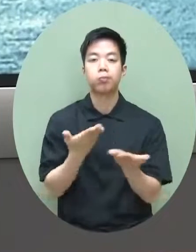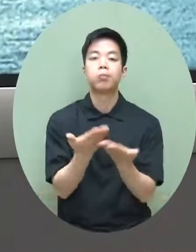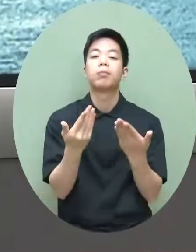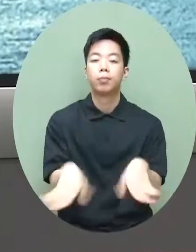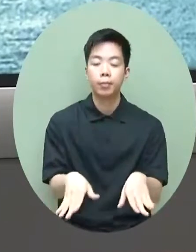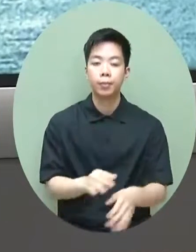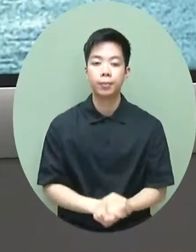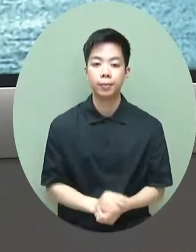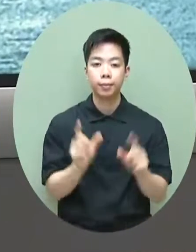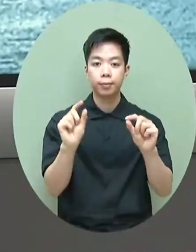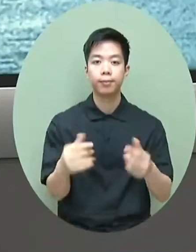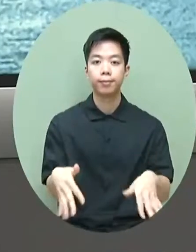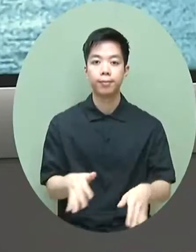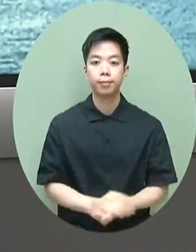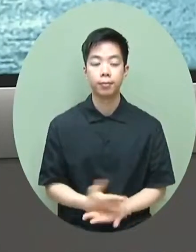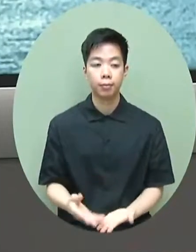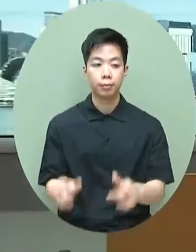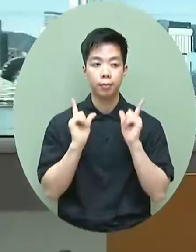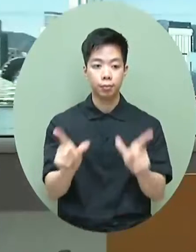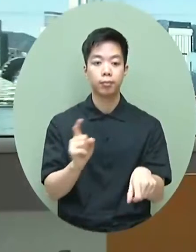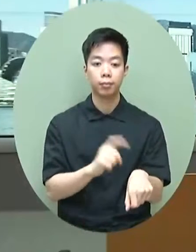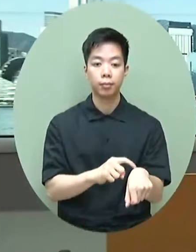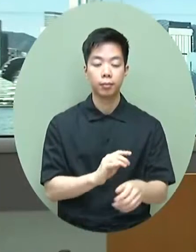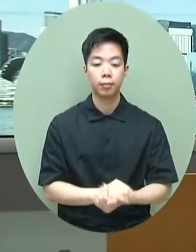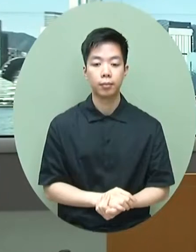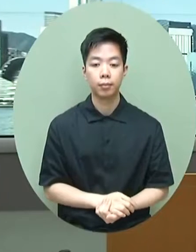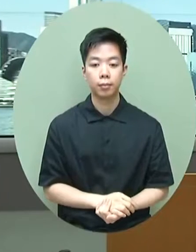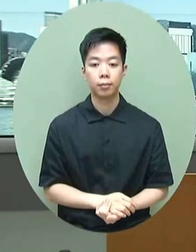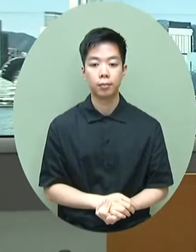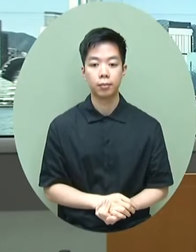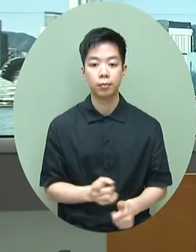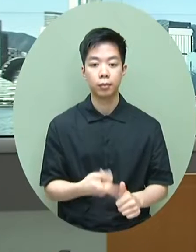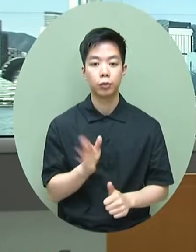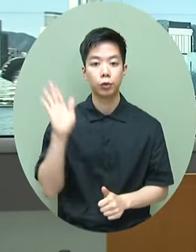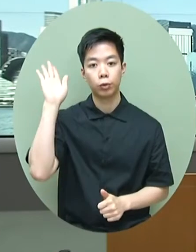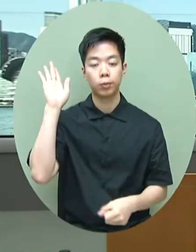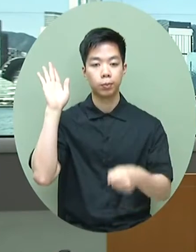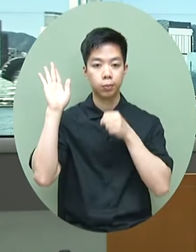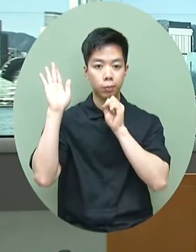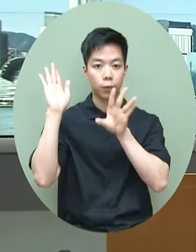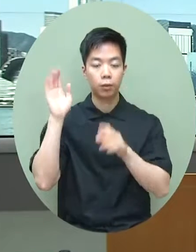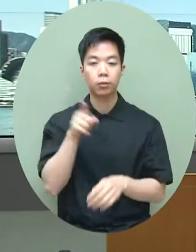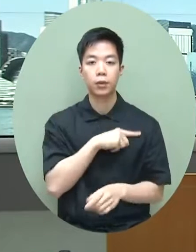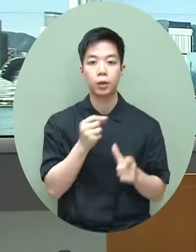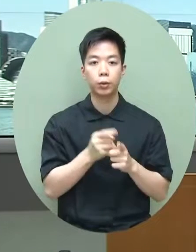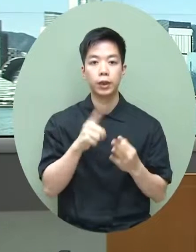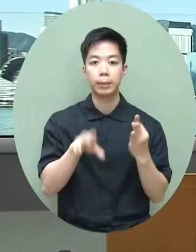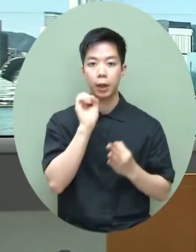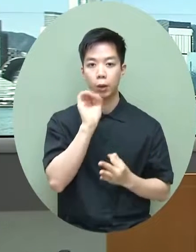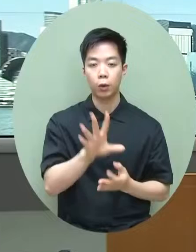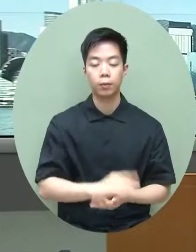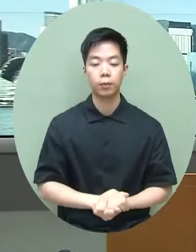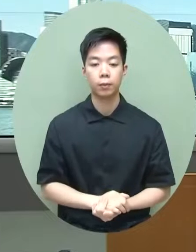21,692 staff members have returned to work. The floor is now open. Please use a mic when you ask questions, and please introduce the